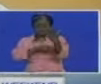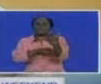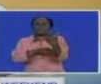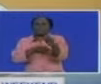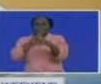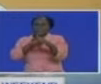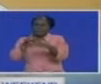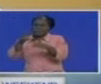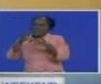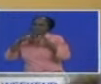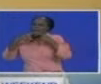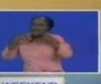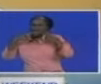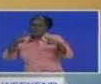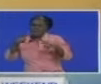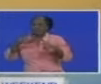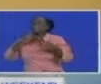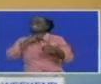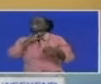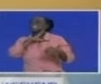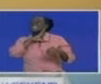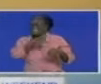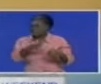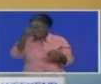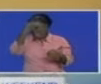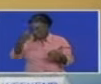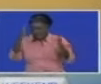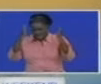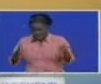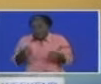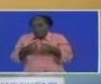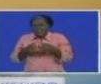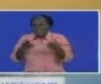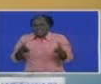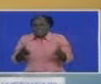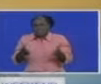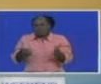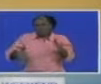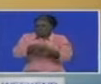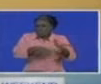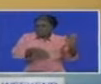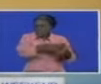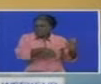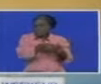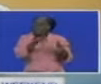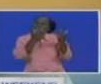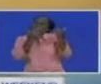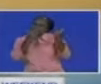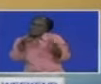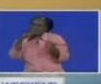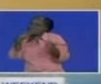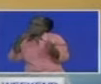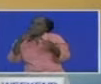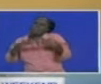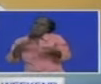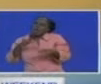their travel advisories, we jump up and we are very, very angry. And here you are flashing out people, and you expect them to tell their people that,